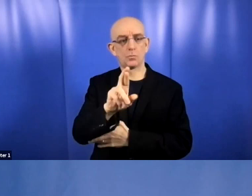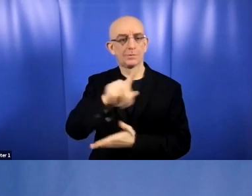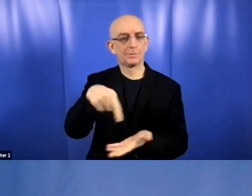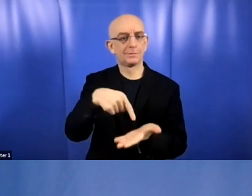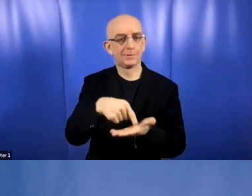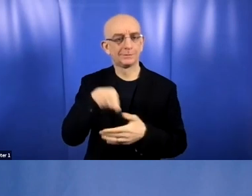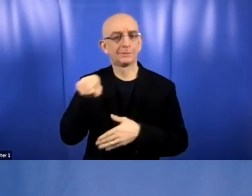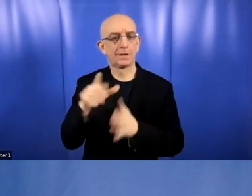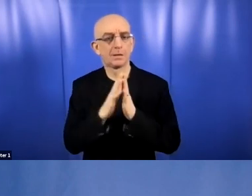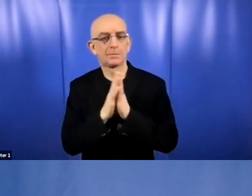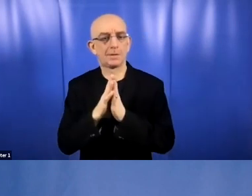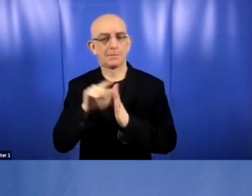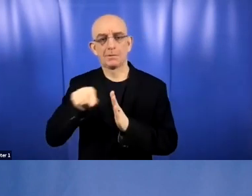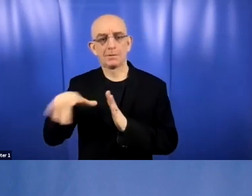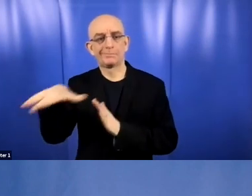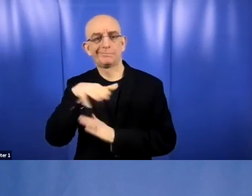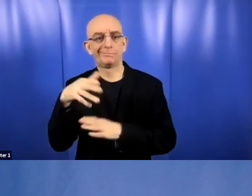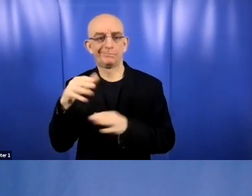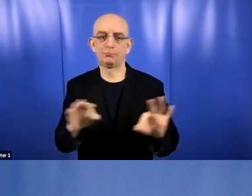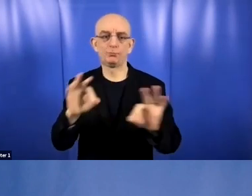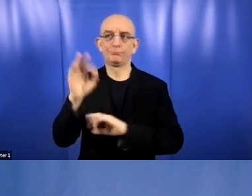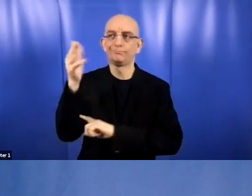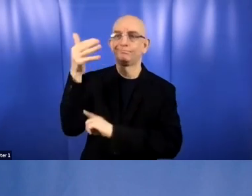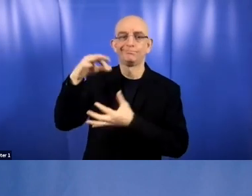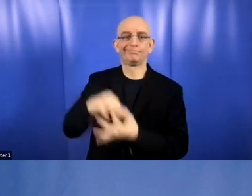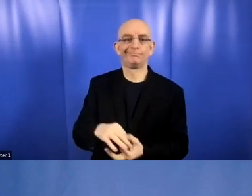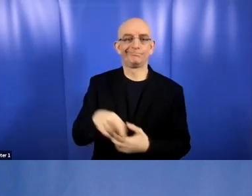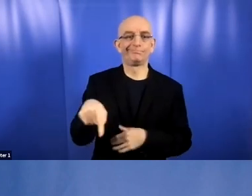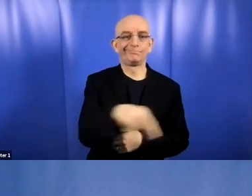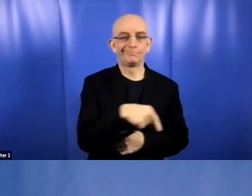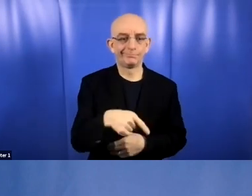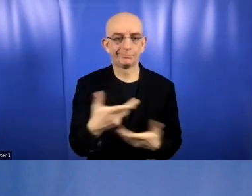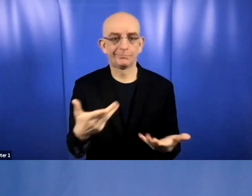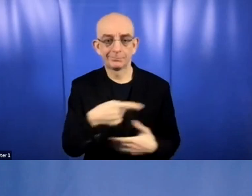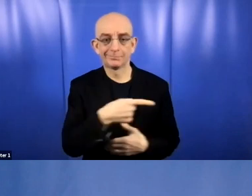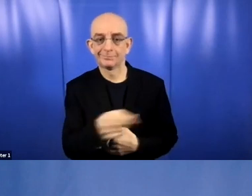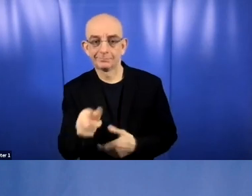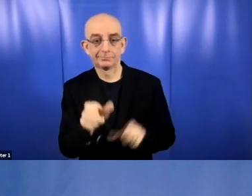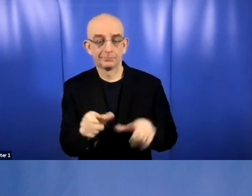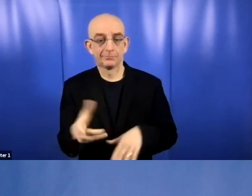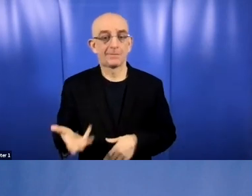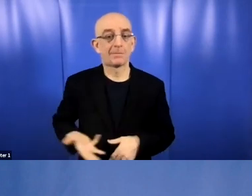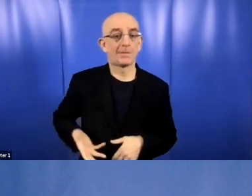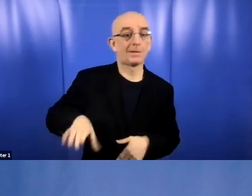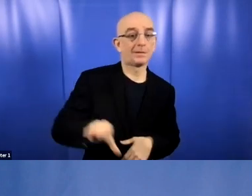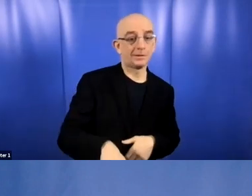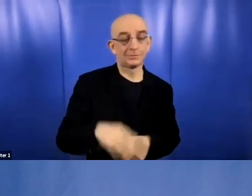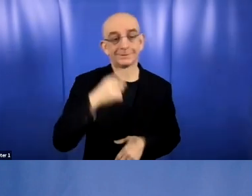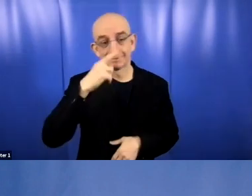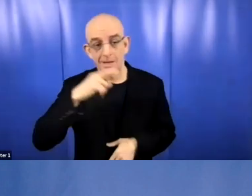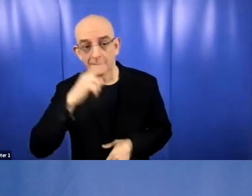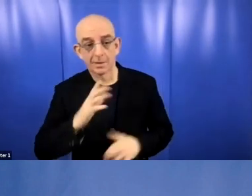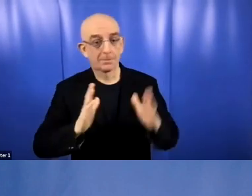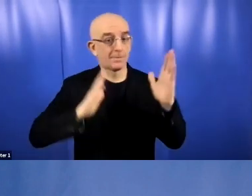from the region to be involved in looking for solutions. Plus, and this is